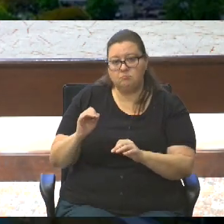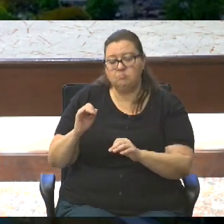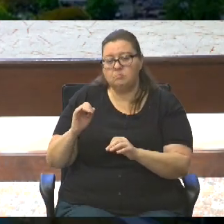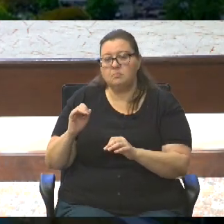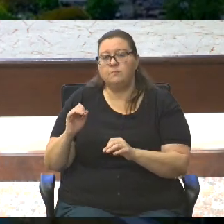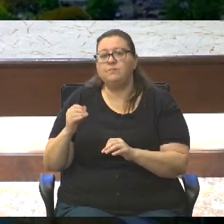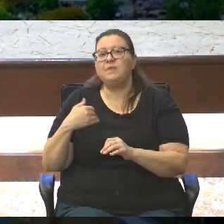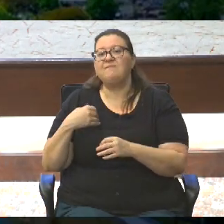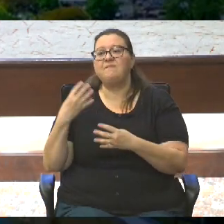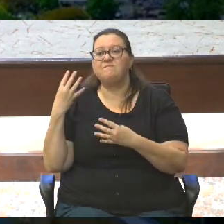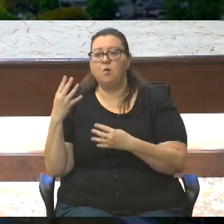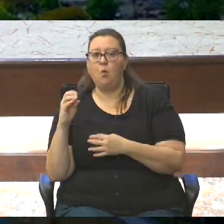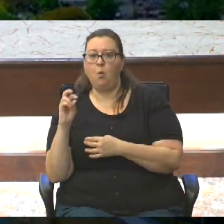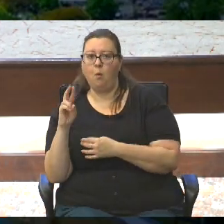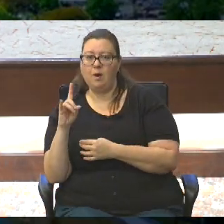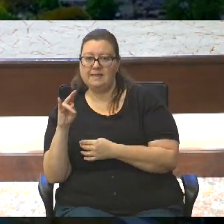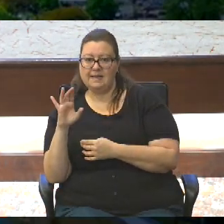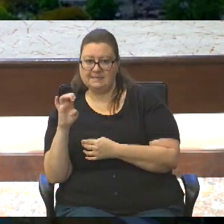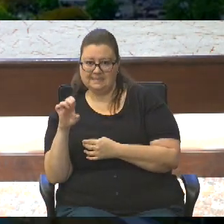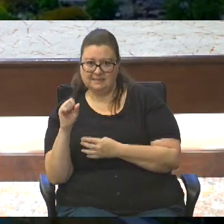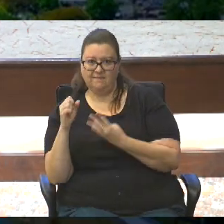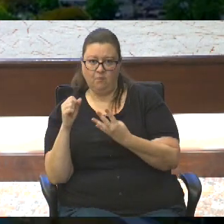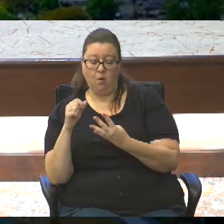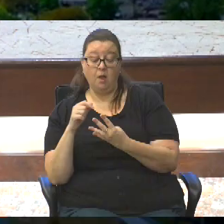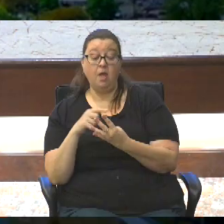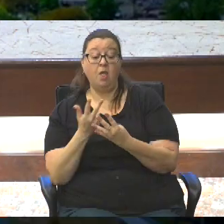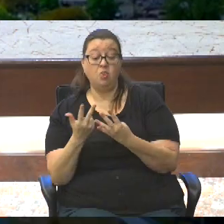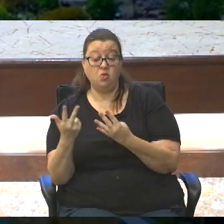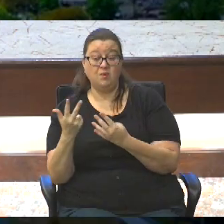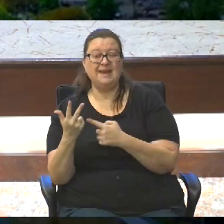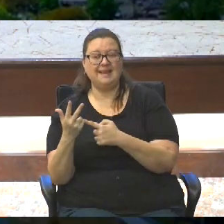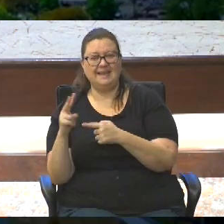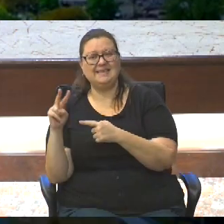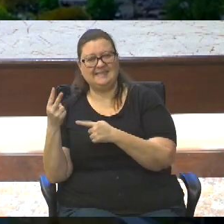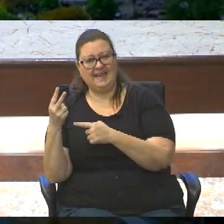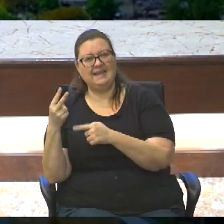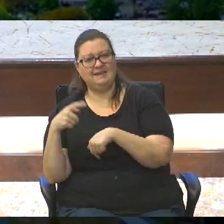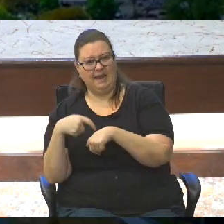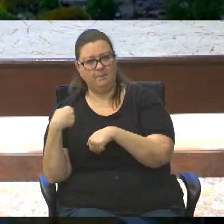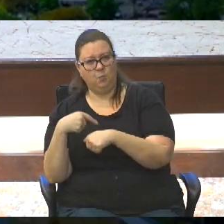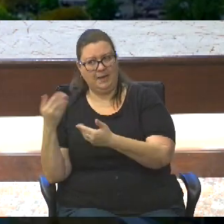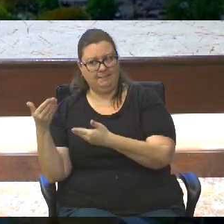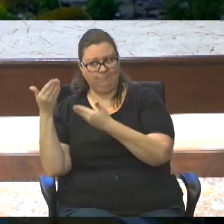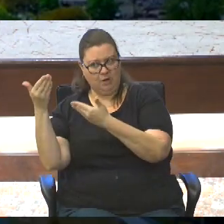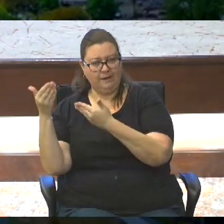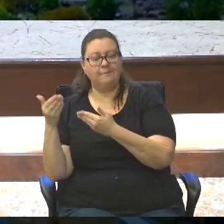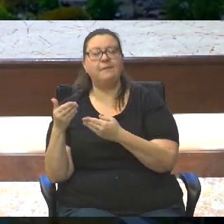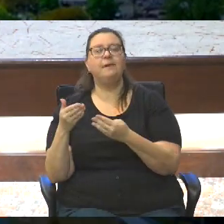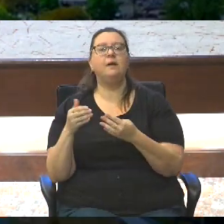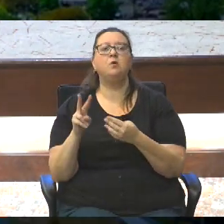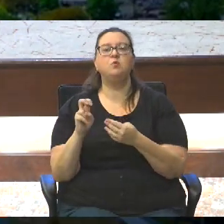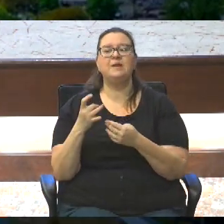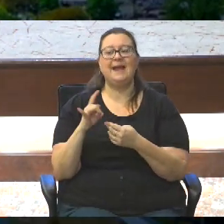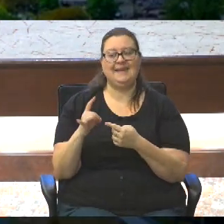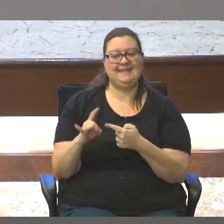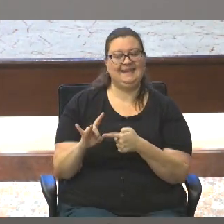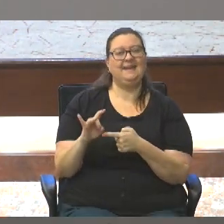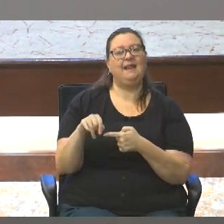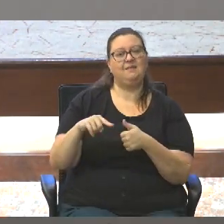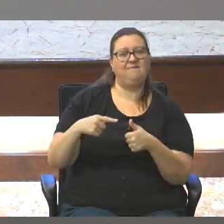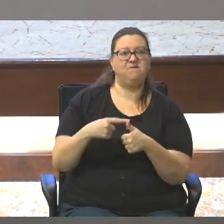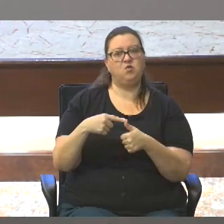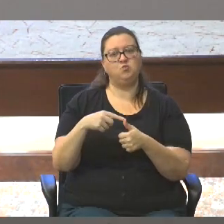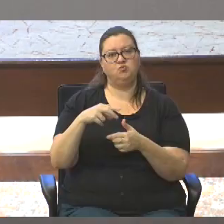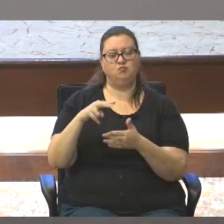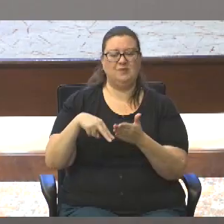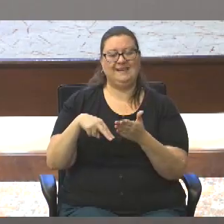4 ordinances on your agenda today. 3 of them are on second reading, and Ordinance 218 is a first reading to create a temporary